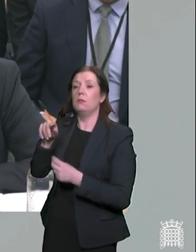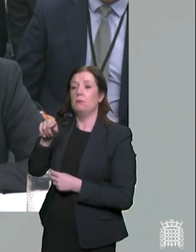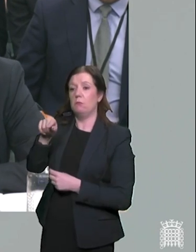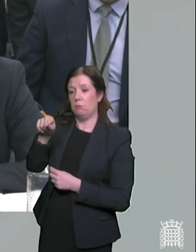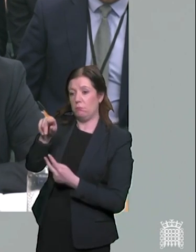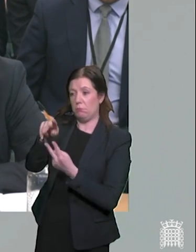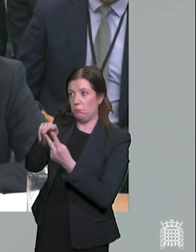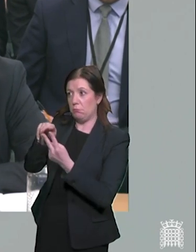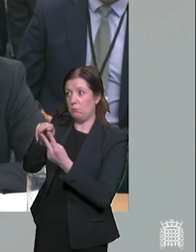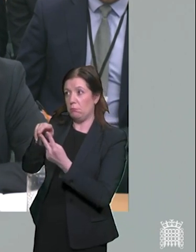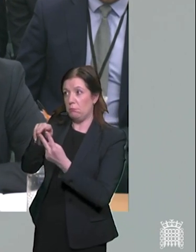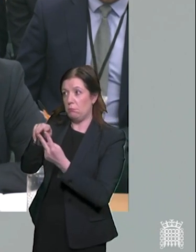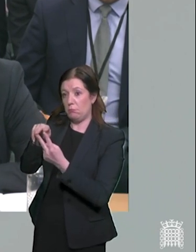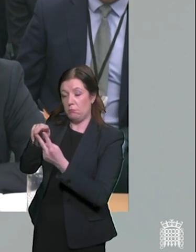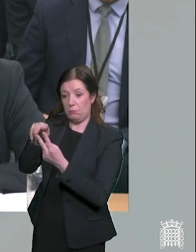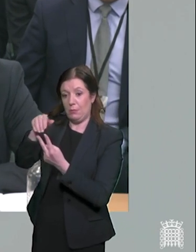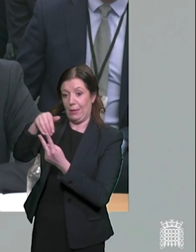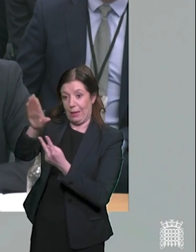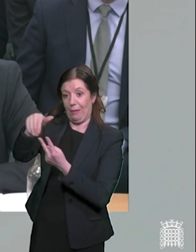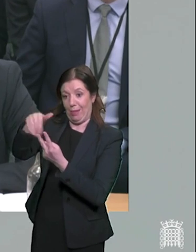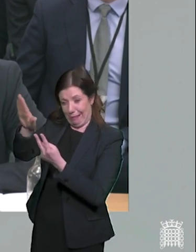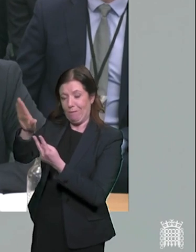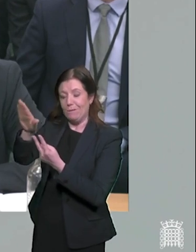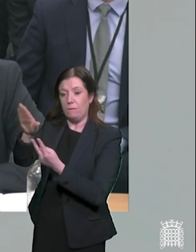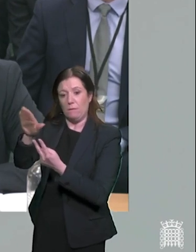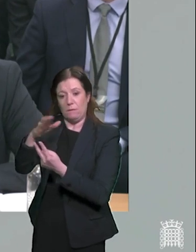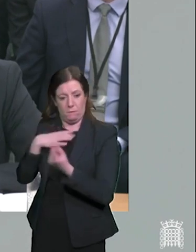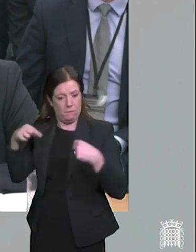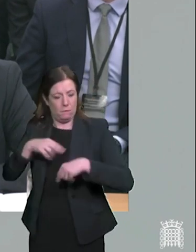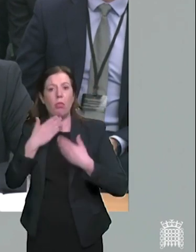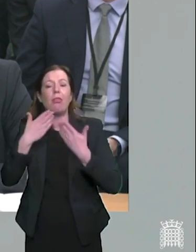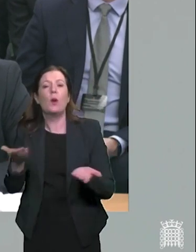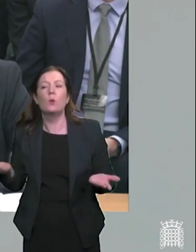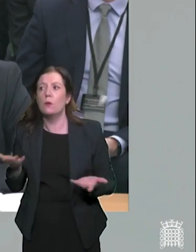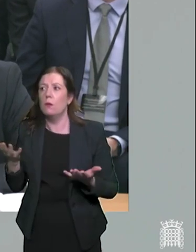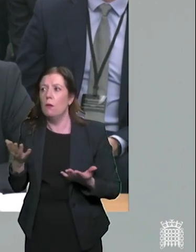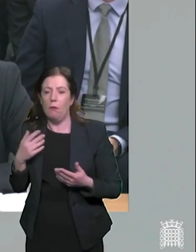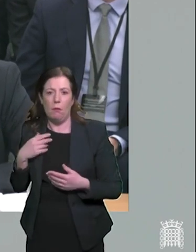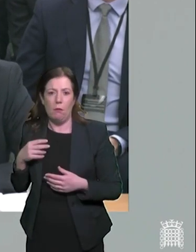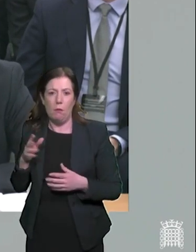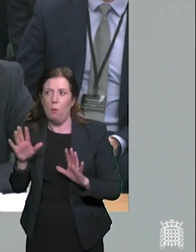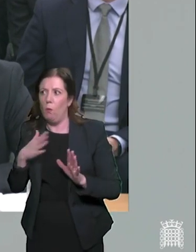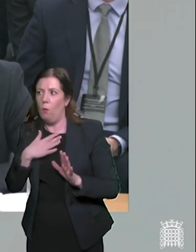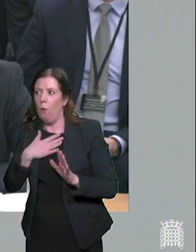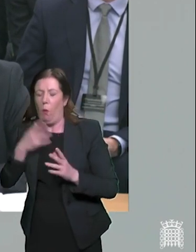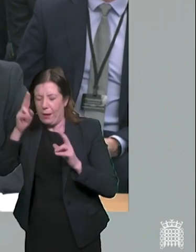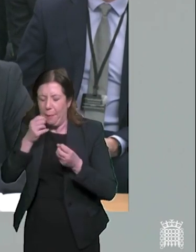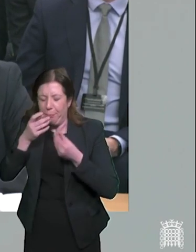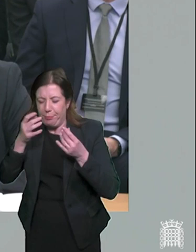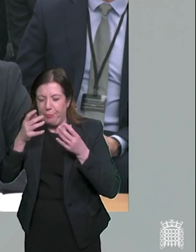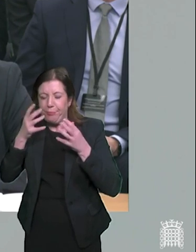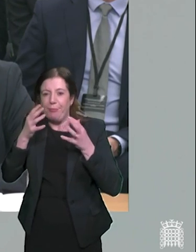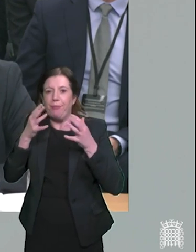Was the occasion, and it was the. Sorry, forgive me. I shouldn't mention the names